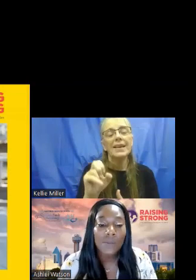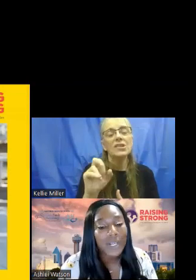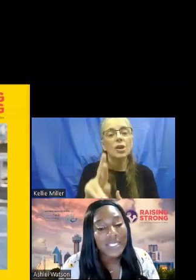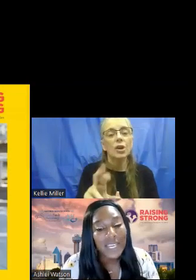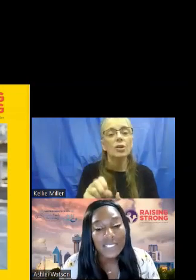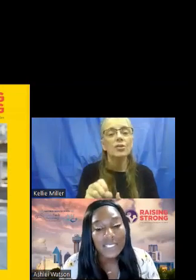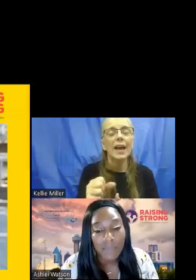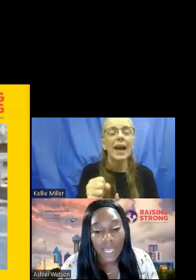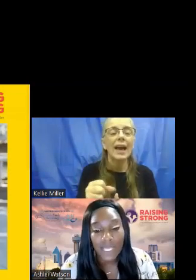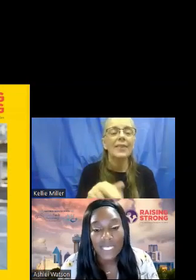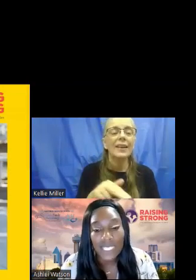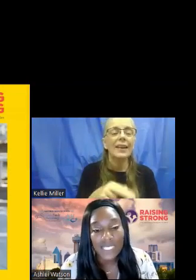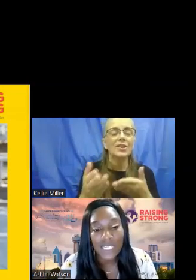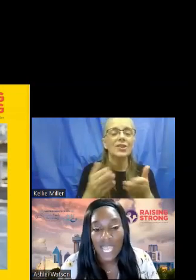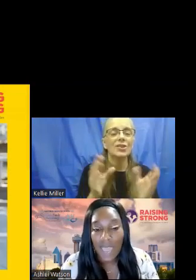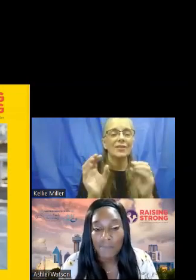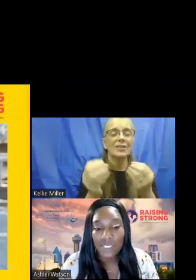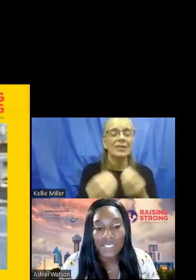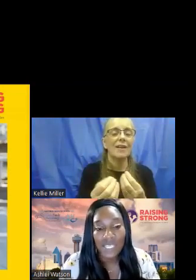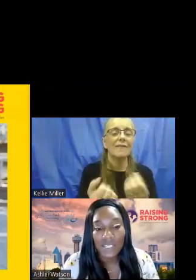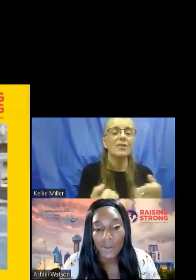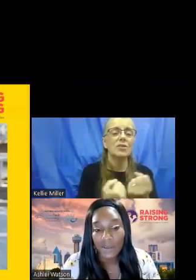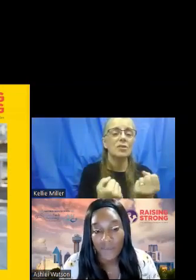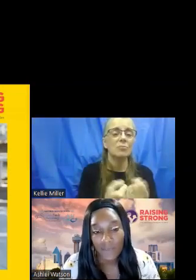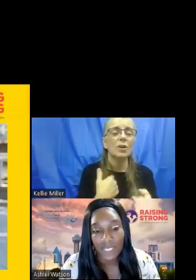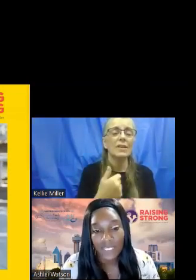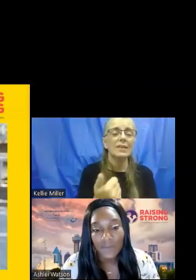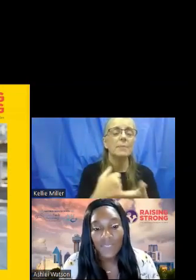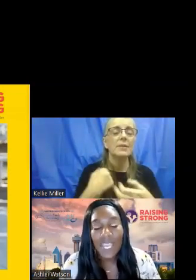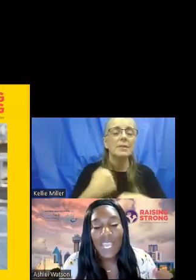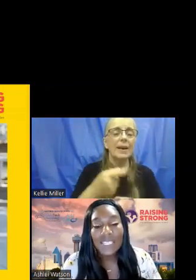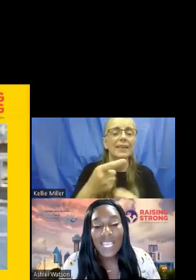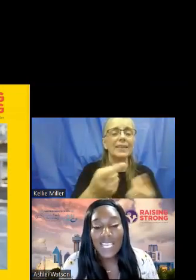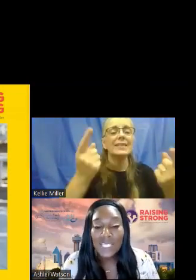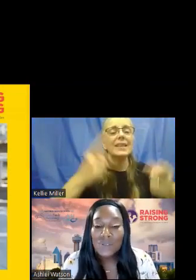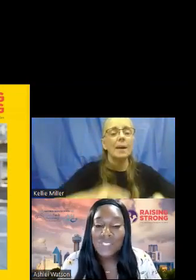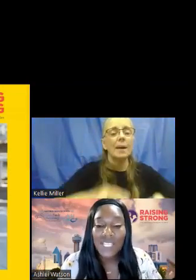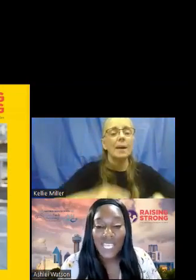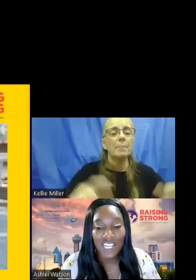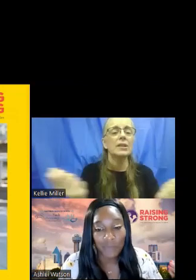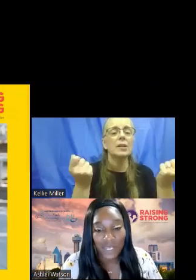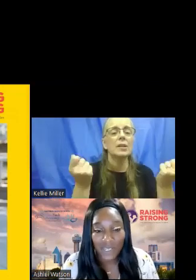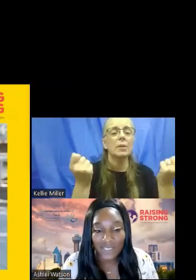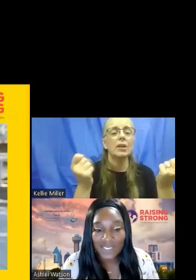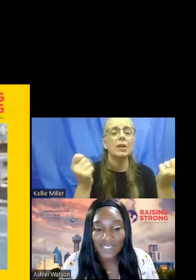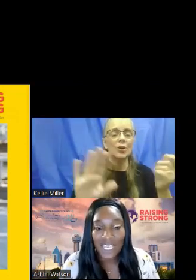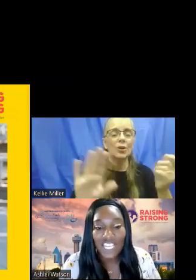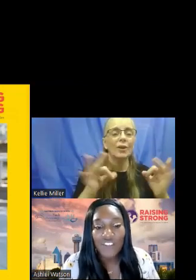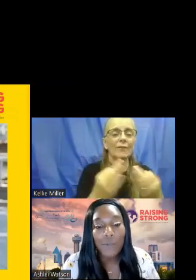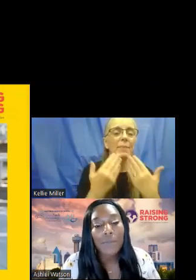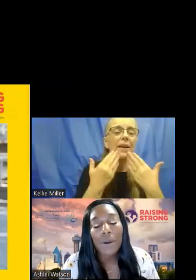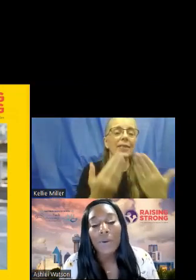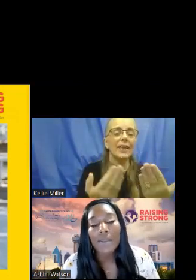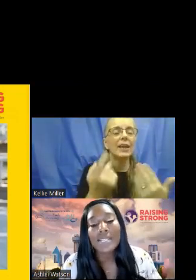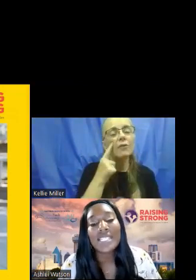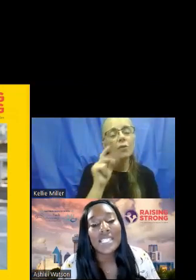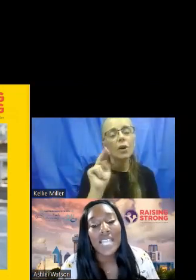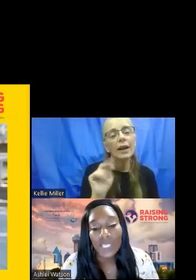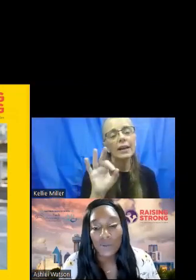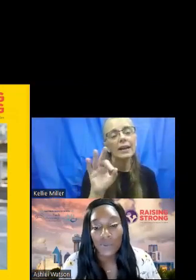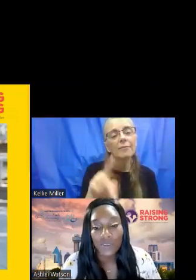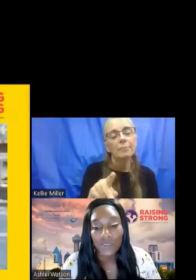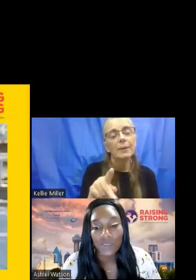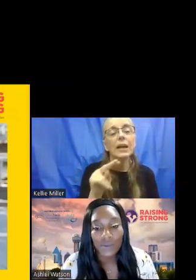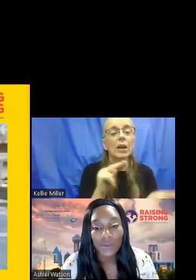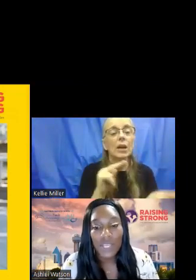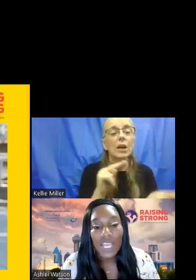who supports us to make these things happen to celebrate families. Thank you to the NFP nurses. The NFP program is